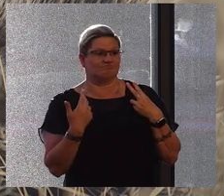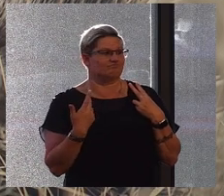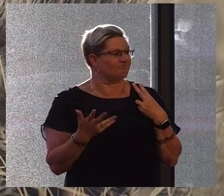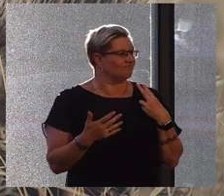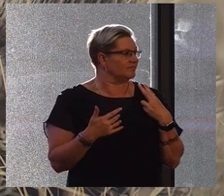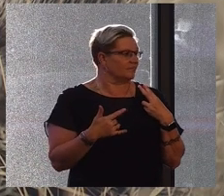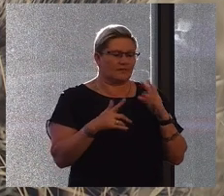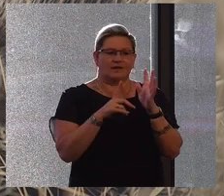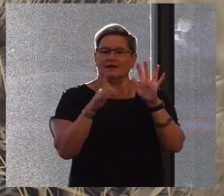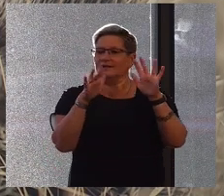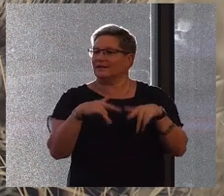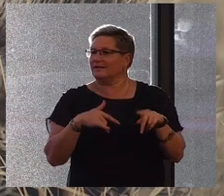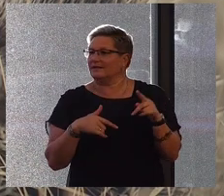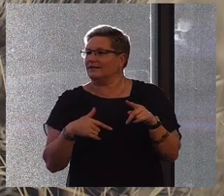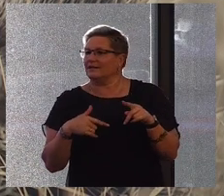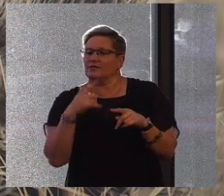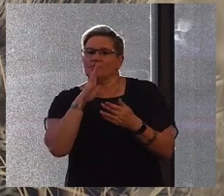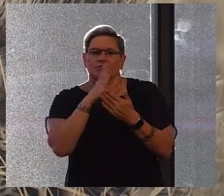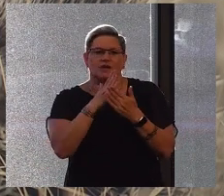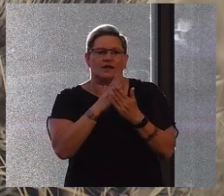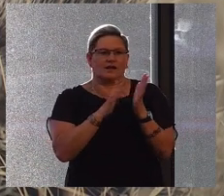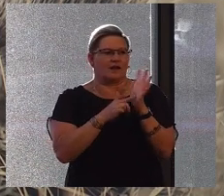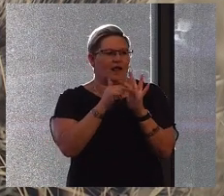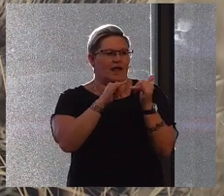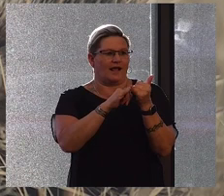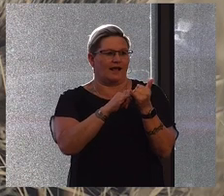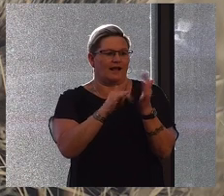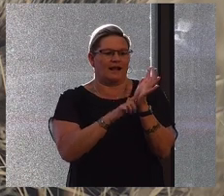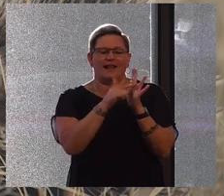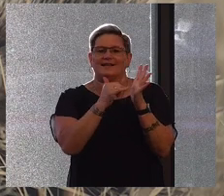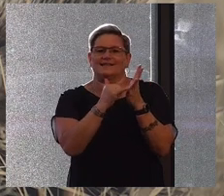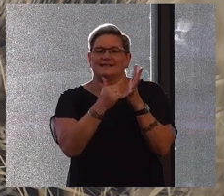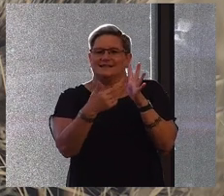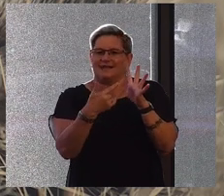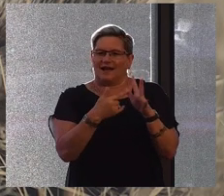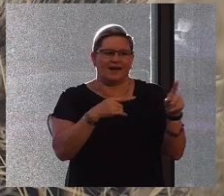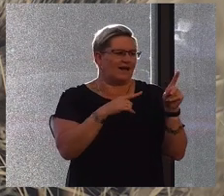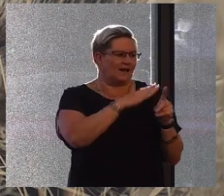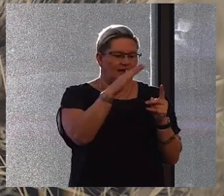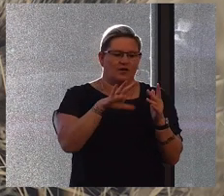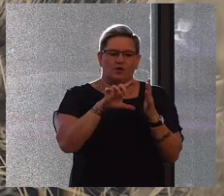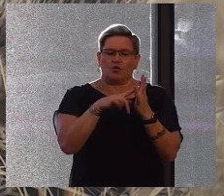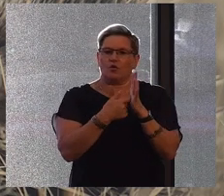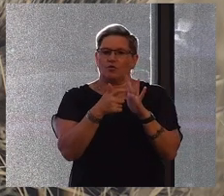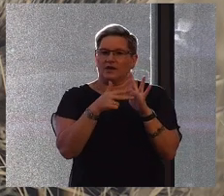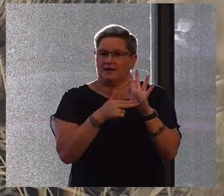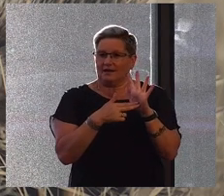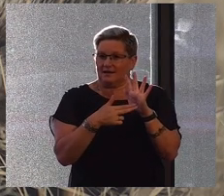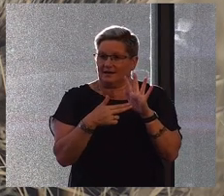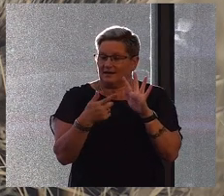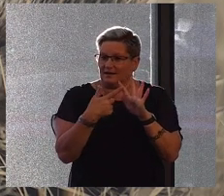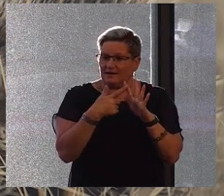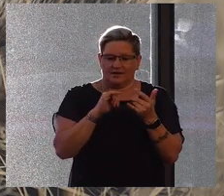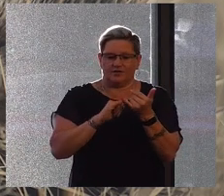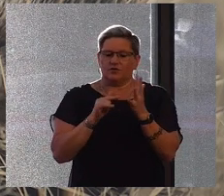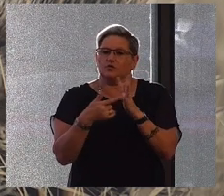I don't think Lisa's here, the interim chair of Trust for Nature, and I acknowledge Lisa, obviously Corinne, CEO of Trust for Nature, Sue